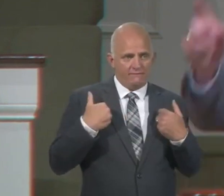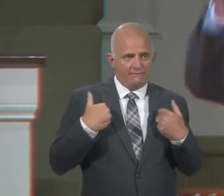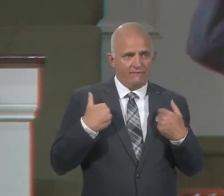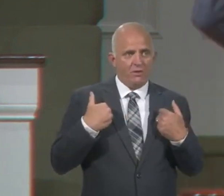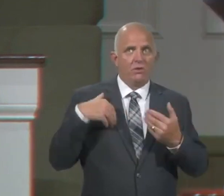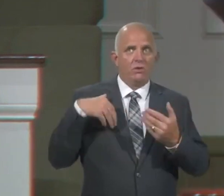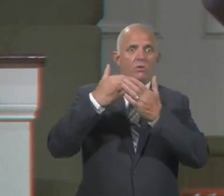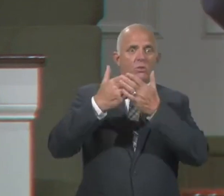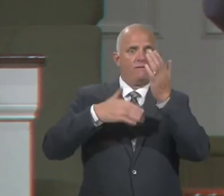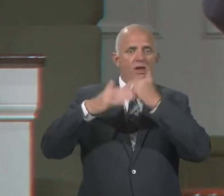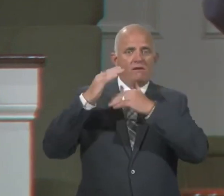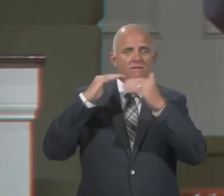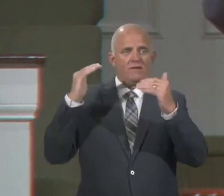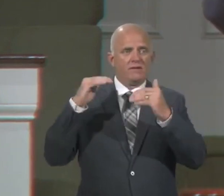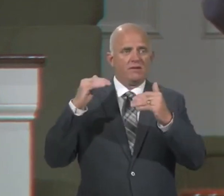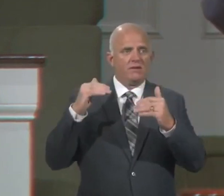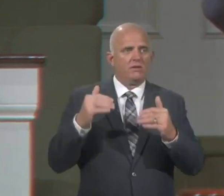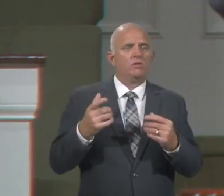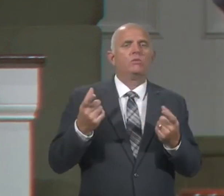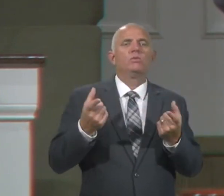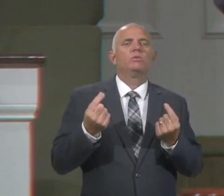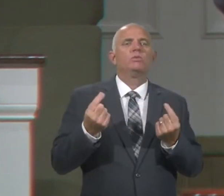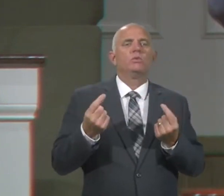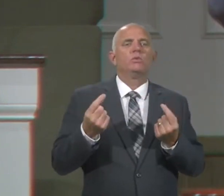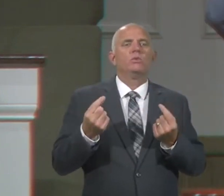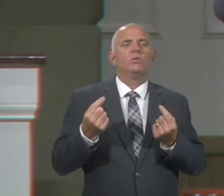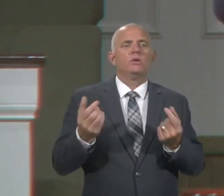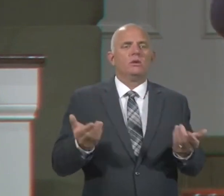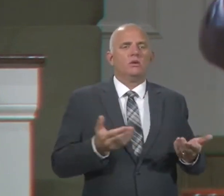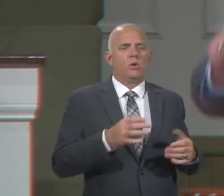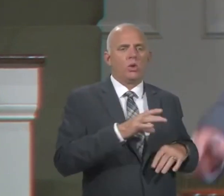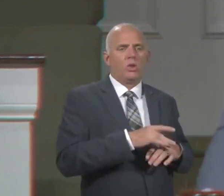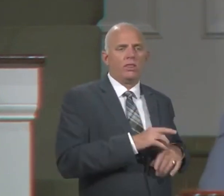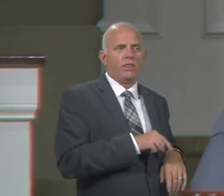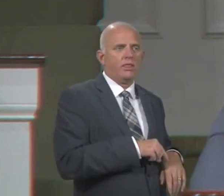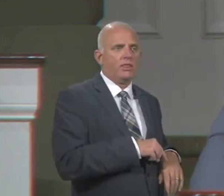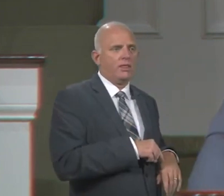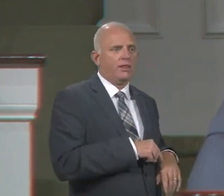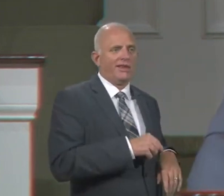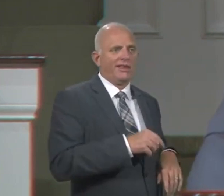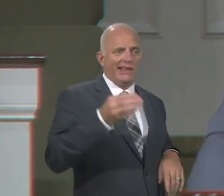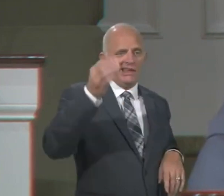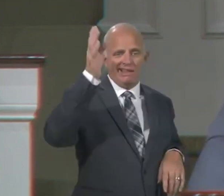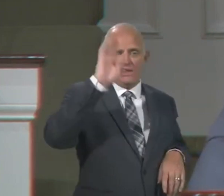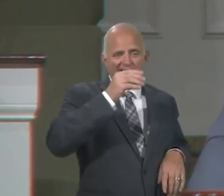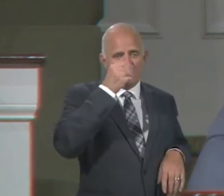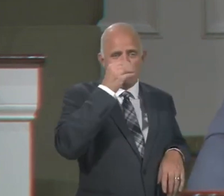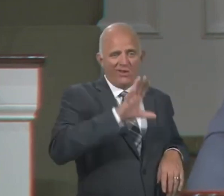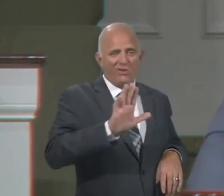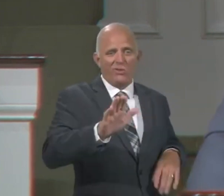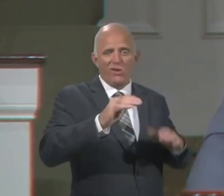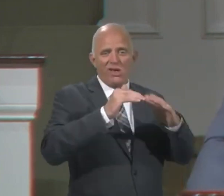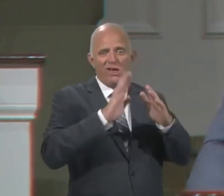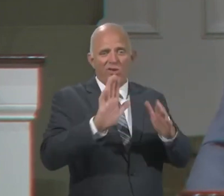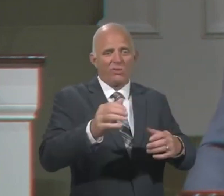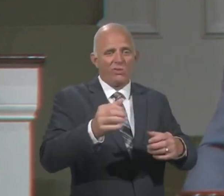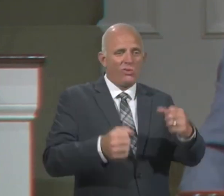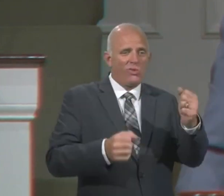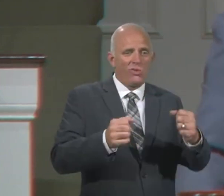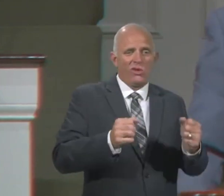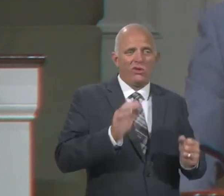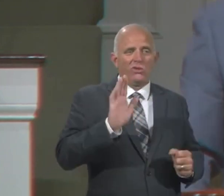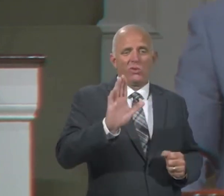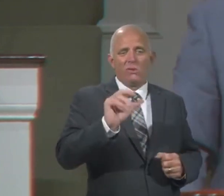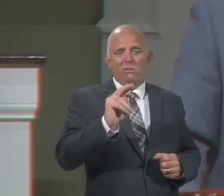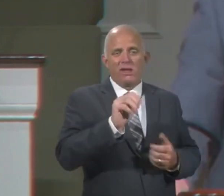heaven is what we did for the Lord, what we did for God. And God could care less about our house, our car, our bank accounts.